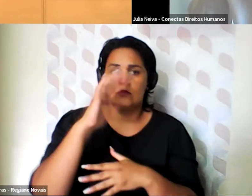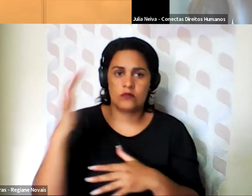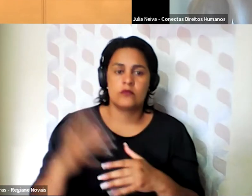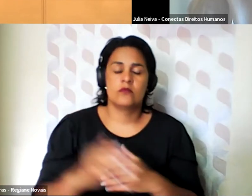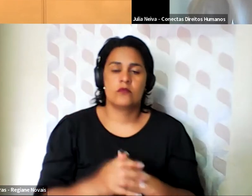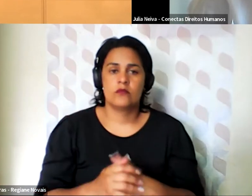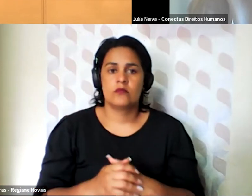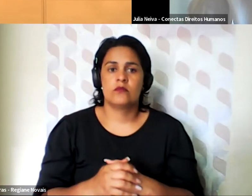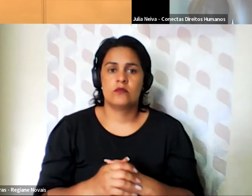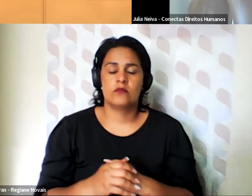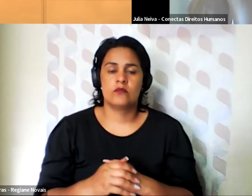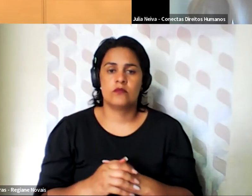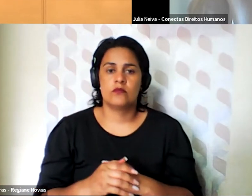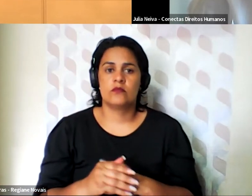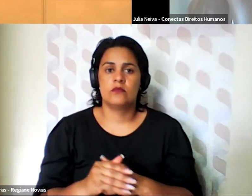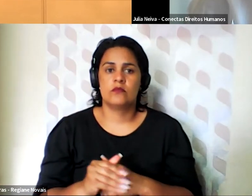like